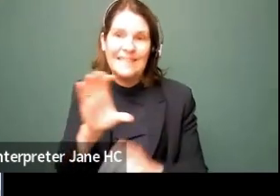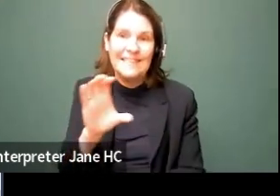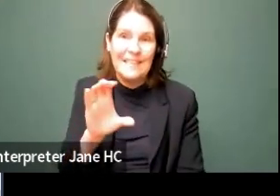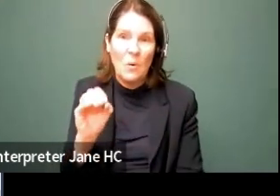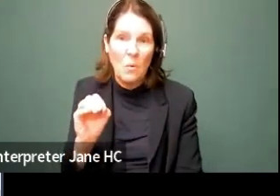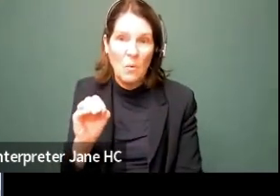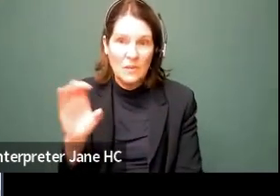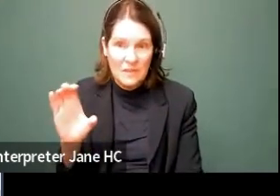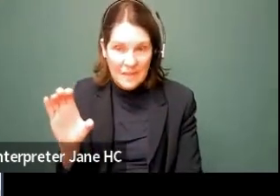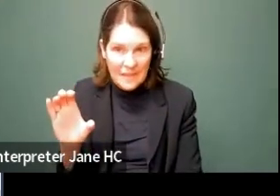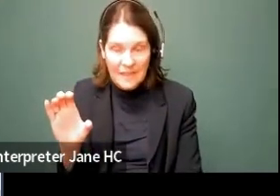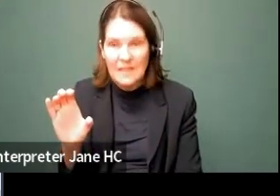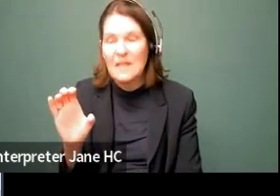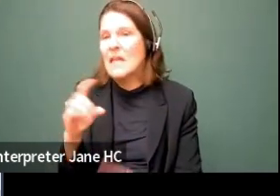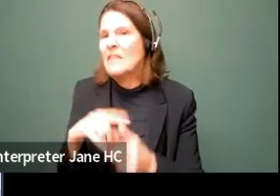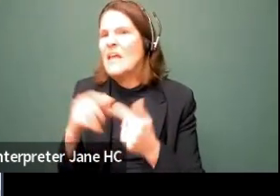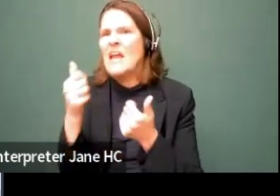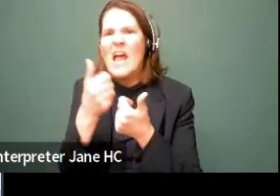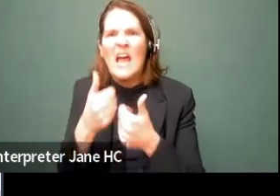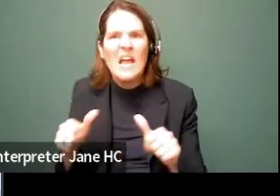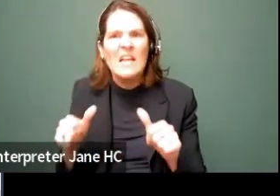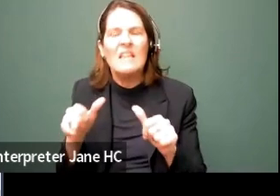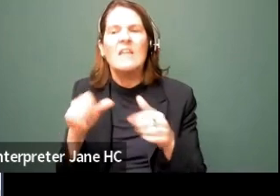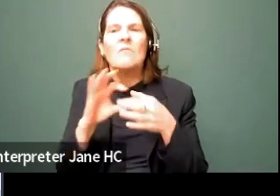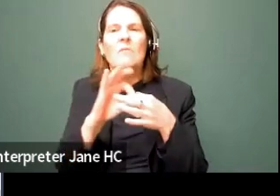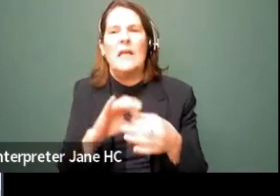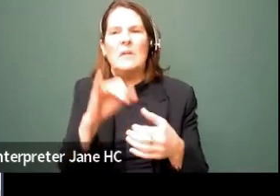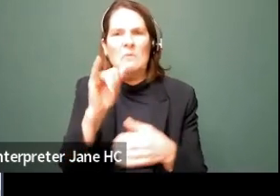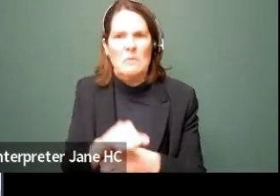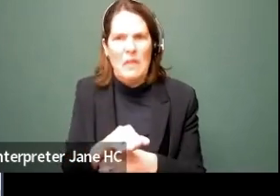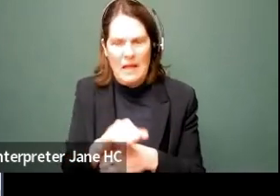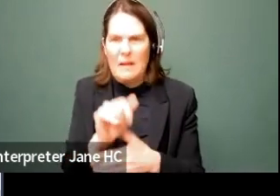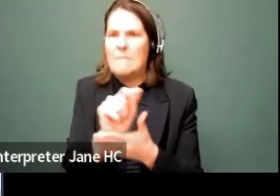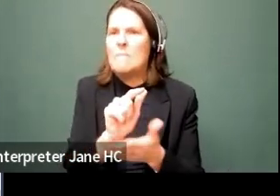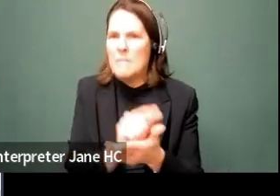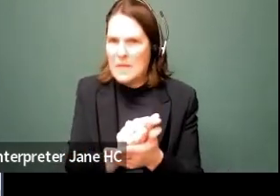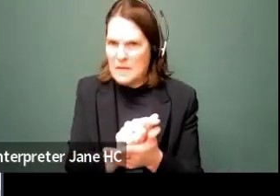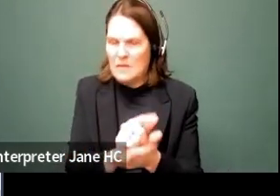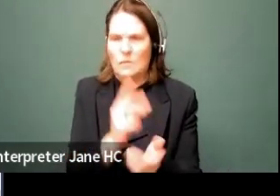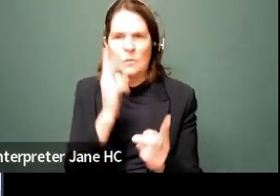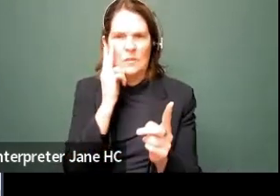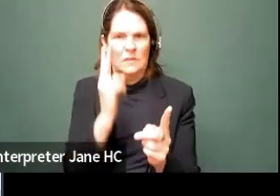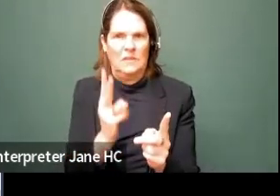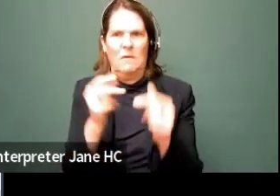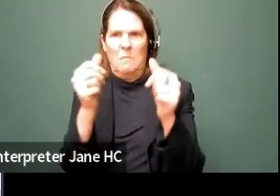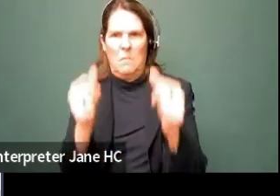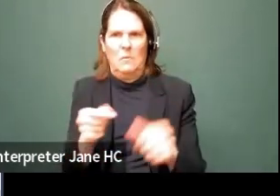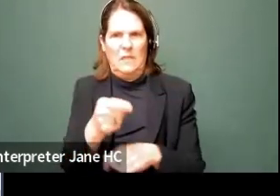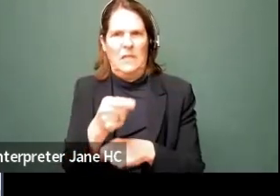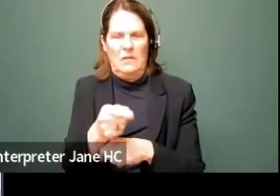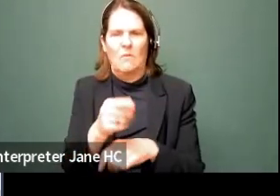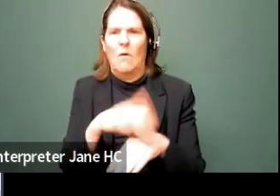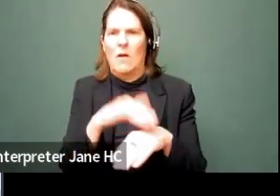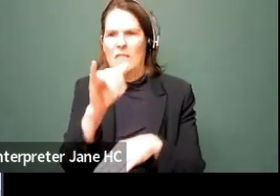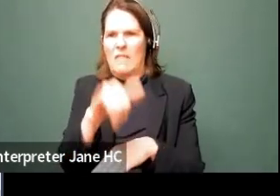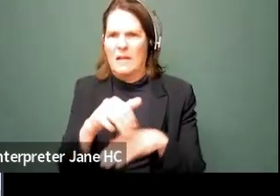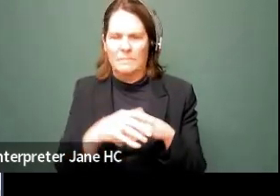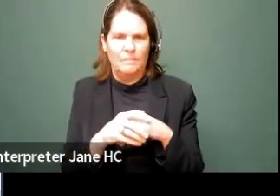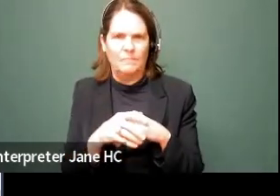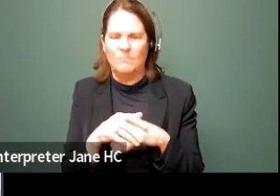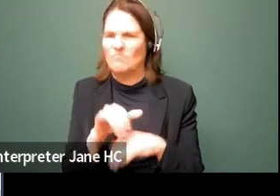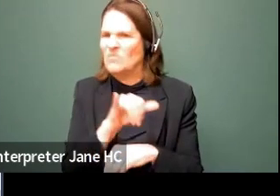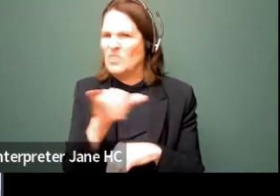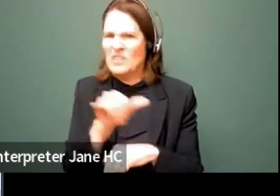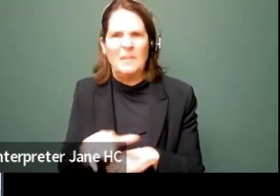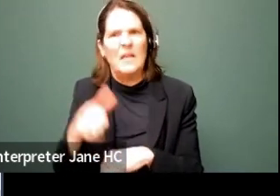any hearings or any work that's being done on those will be posted on the bill docket like they would for any